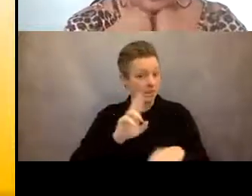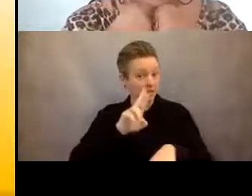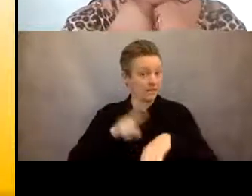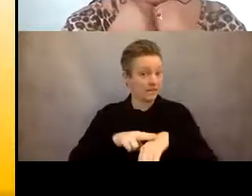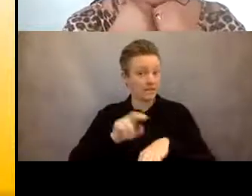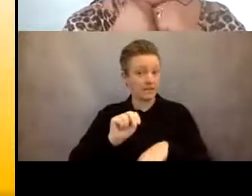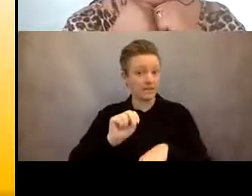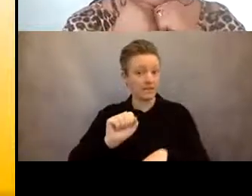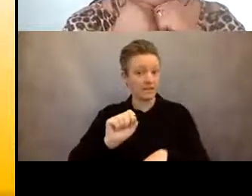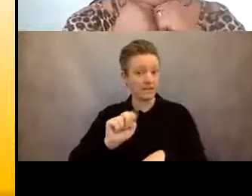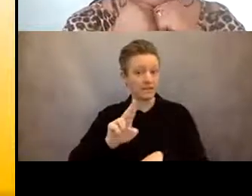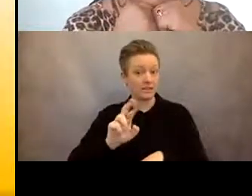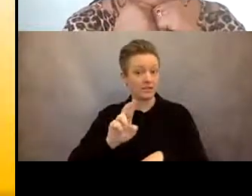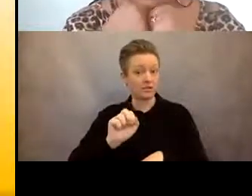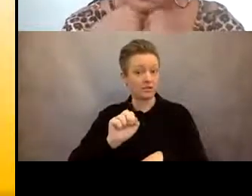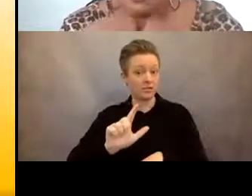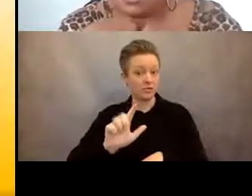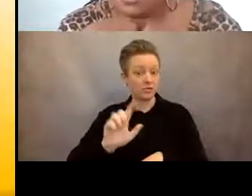on. What else?